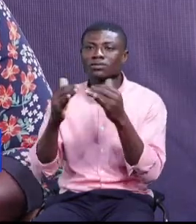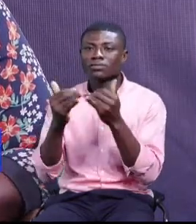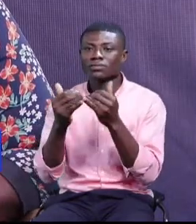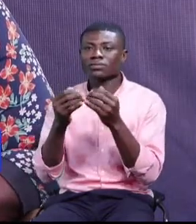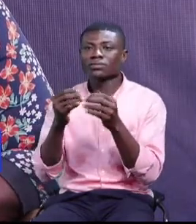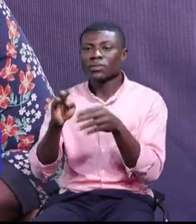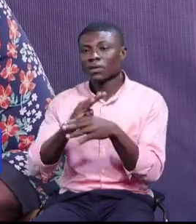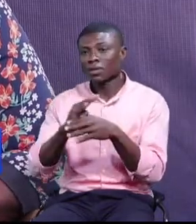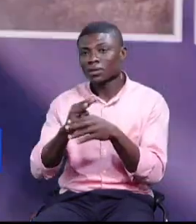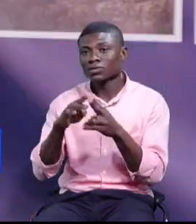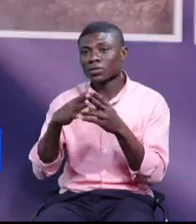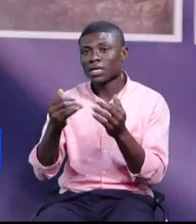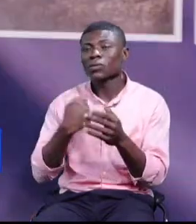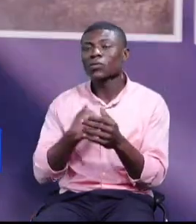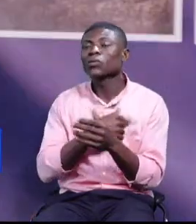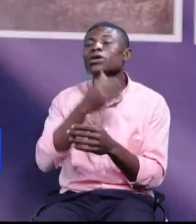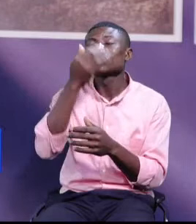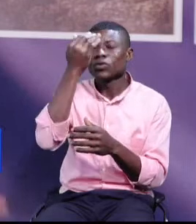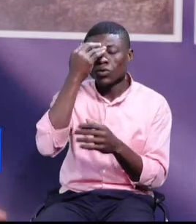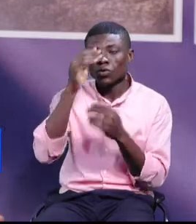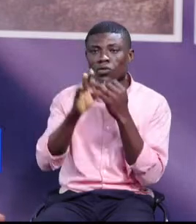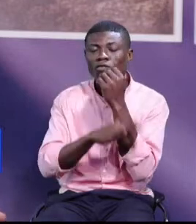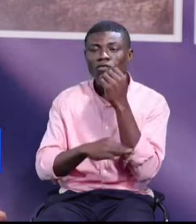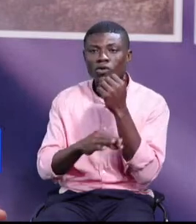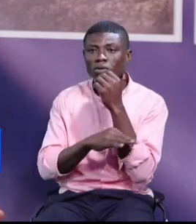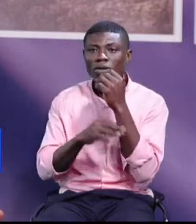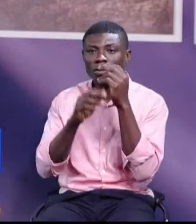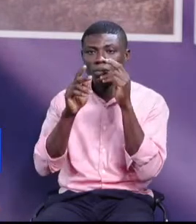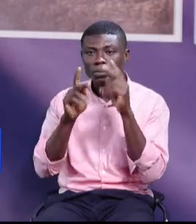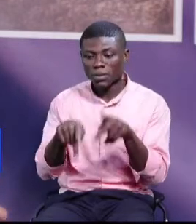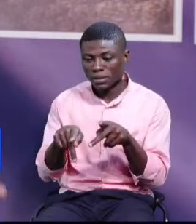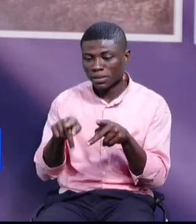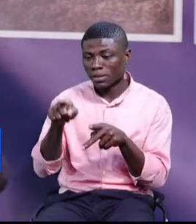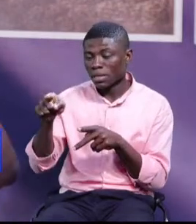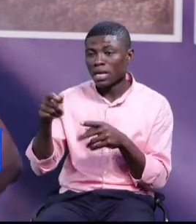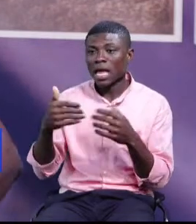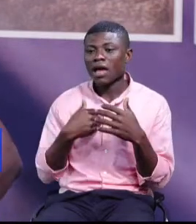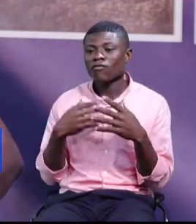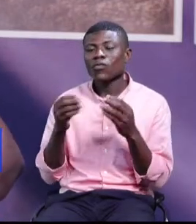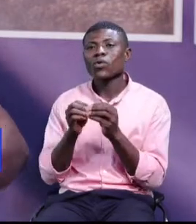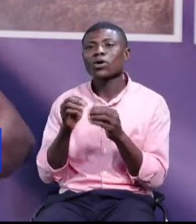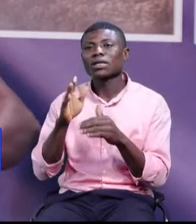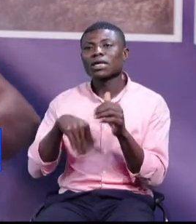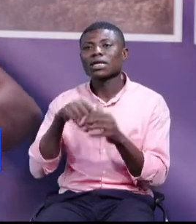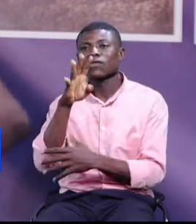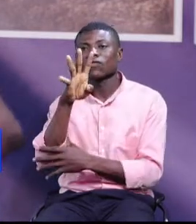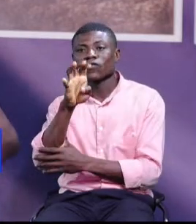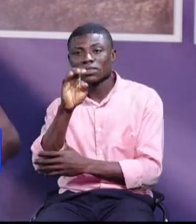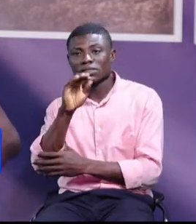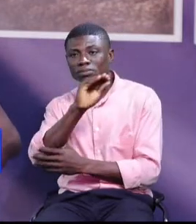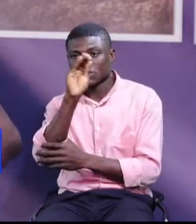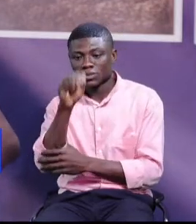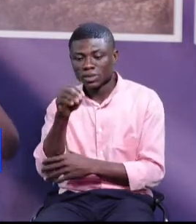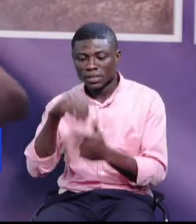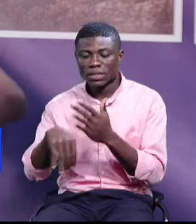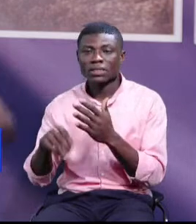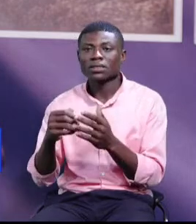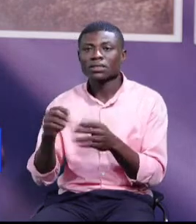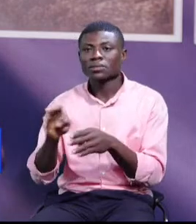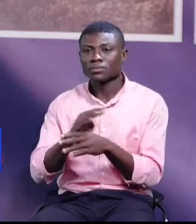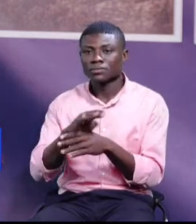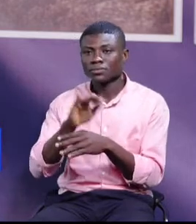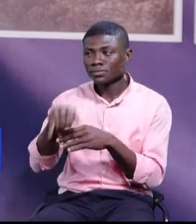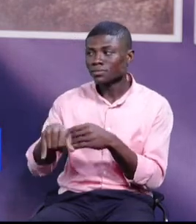know who a foreigner is. Exactly. So if such a person owns more than 40% of shares in a particular company, then